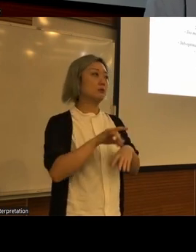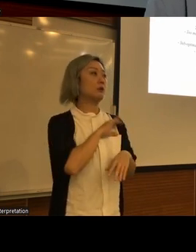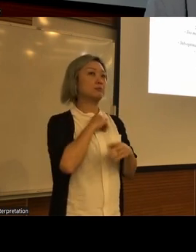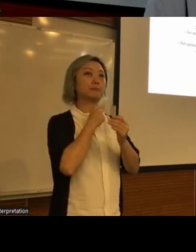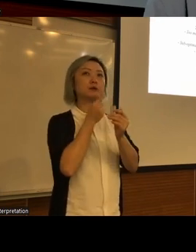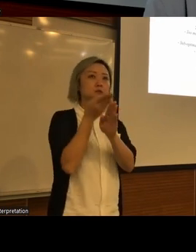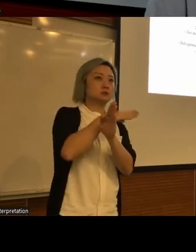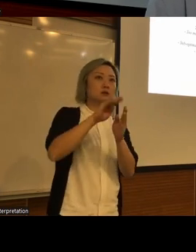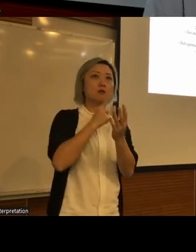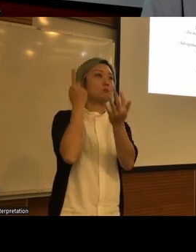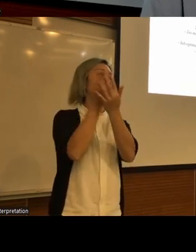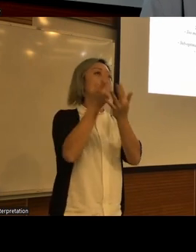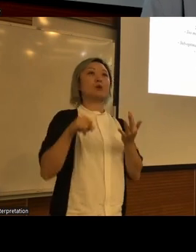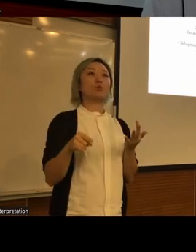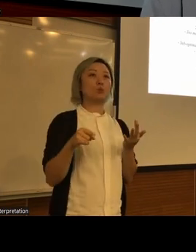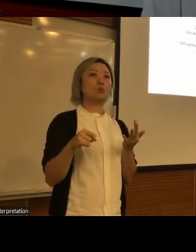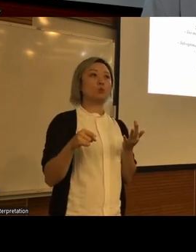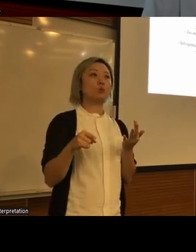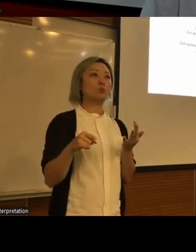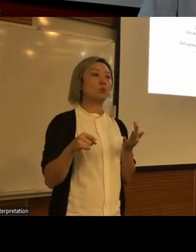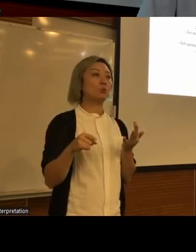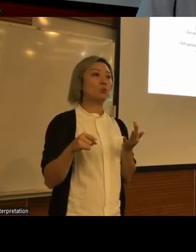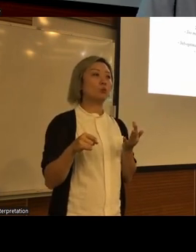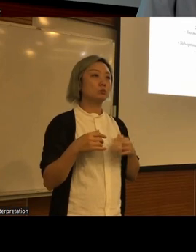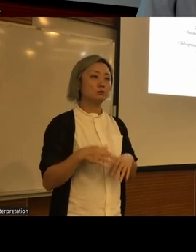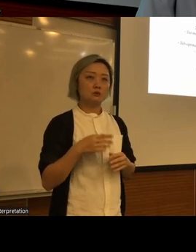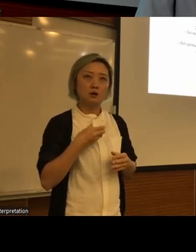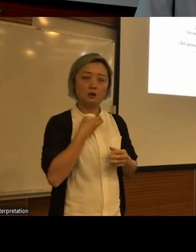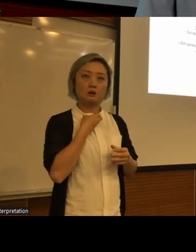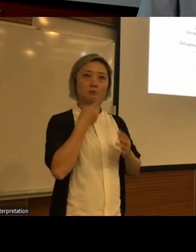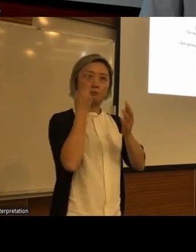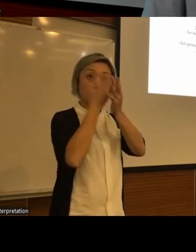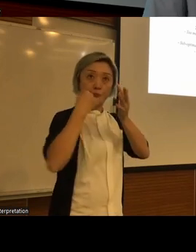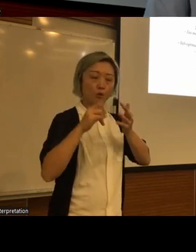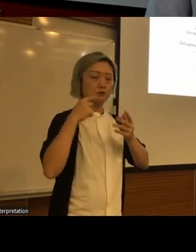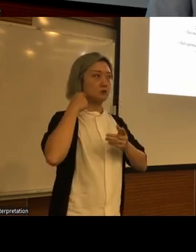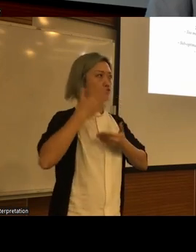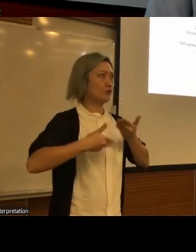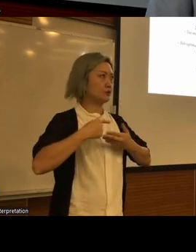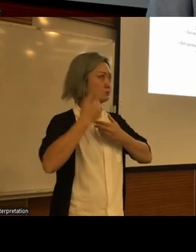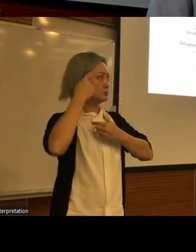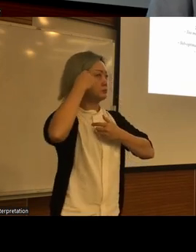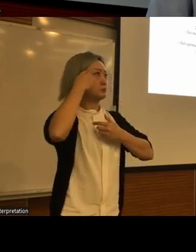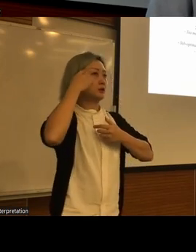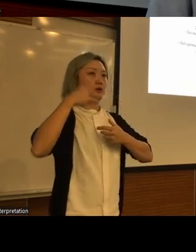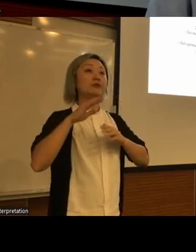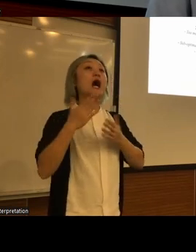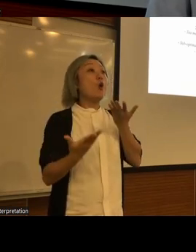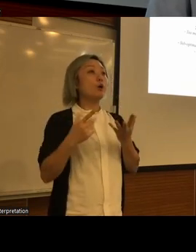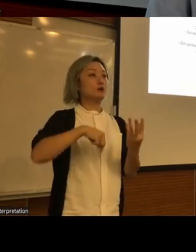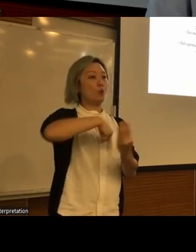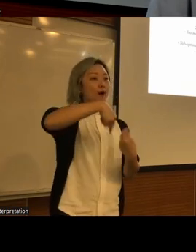then you may lose the information and not be able to reconstruct it. Now, you may be able to reconstruct it with a